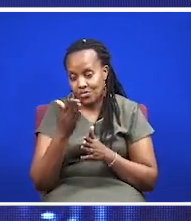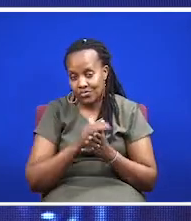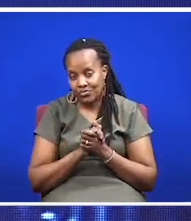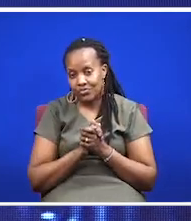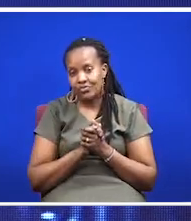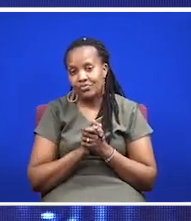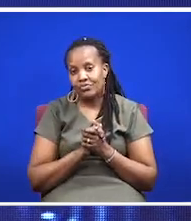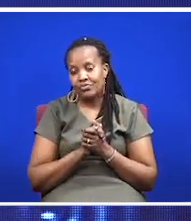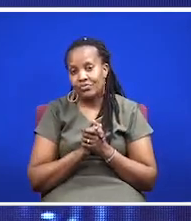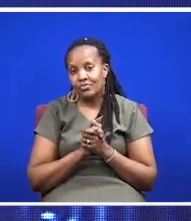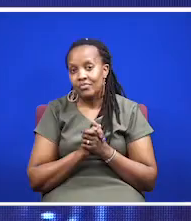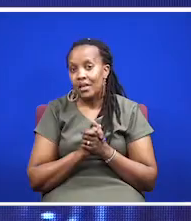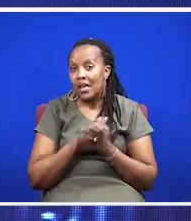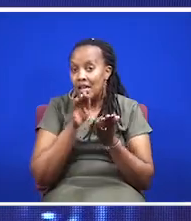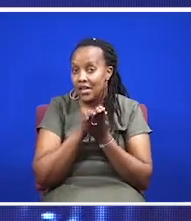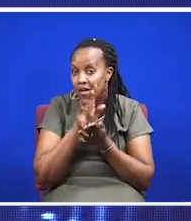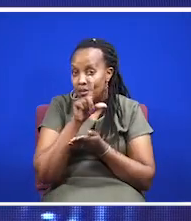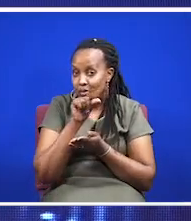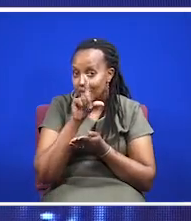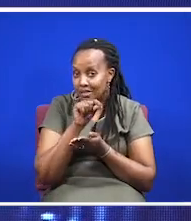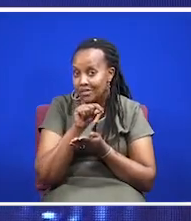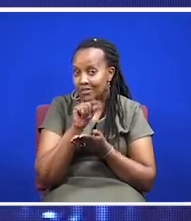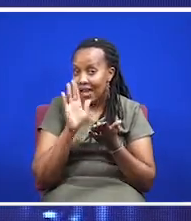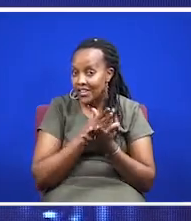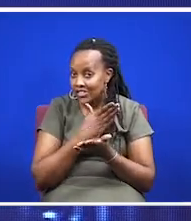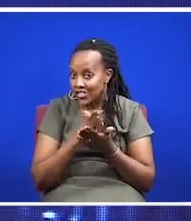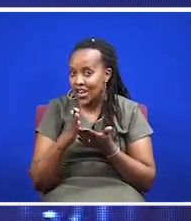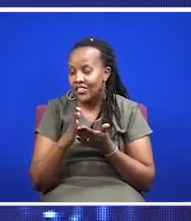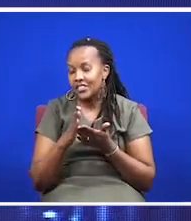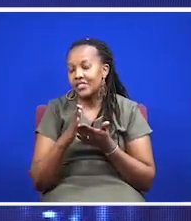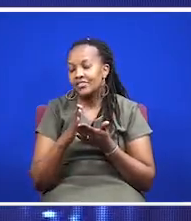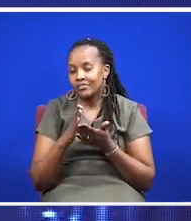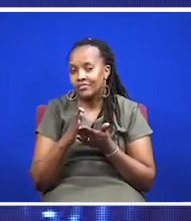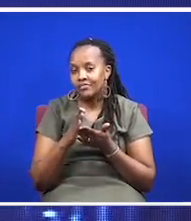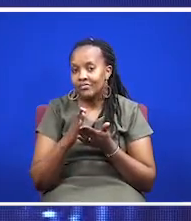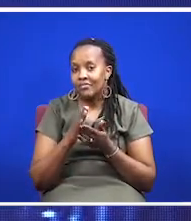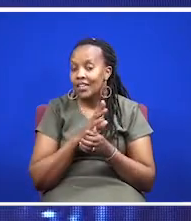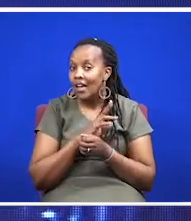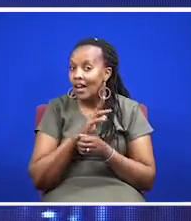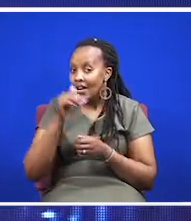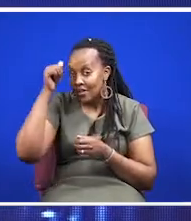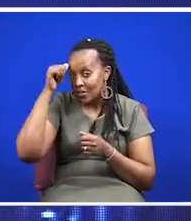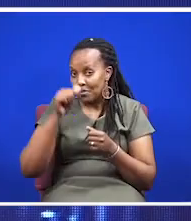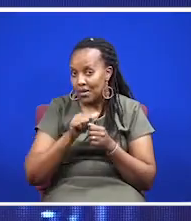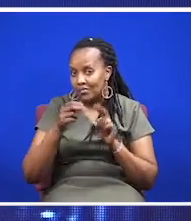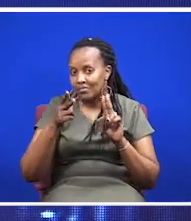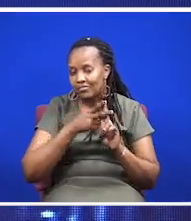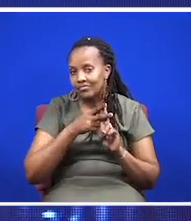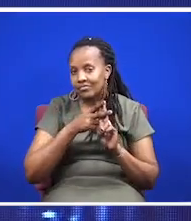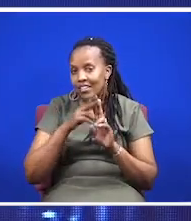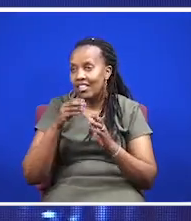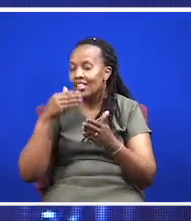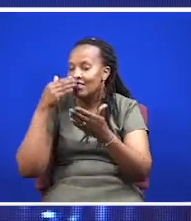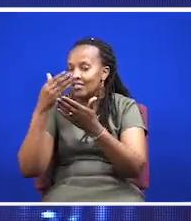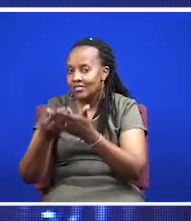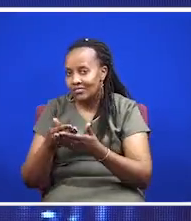pray for the same. Please keep tweeting and posting and share your feedback for our service today. Remember to use the hashtag #GivenThanks.